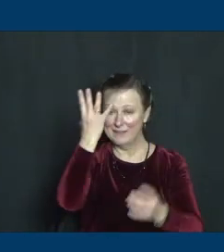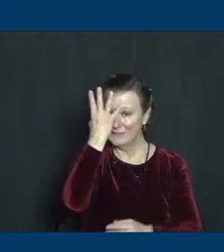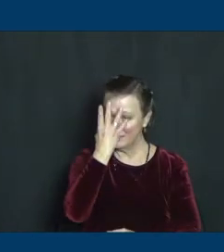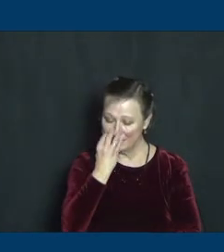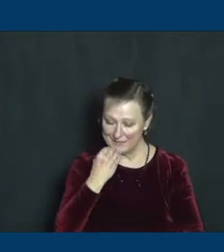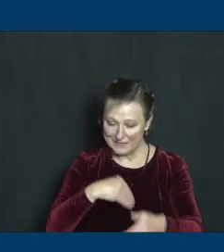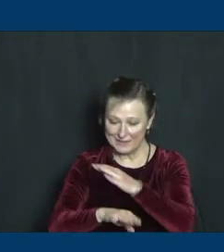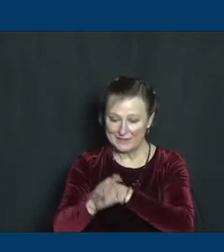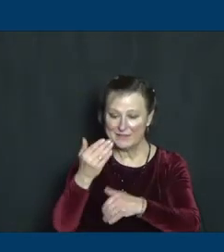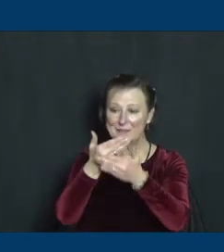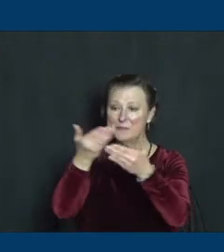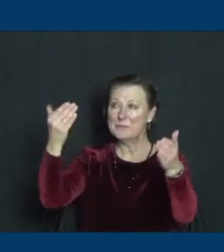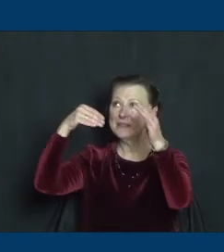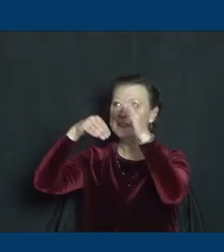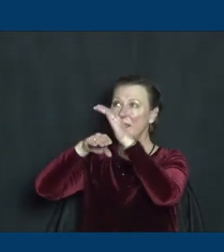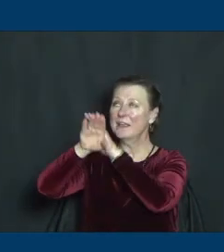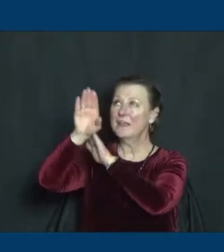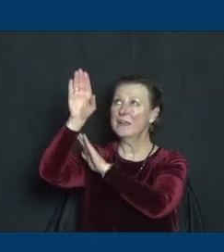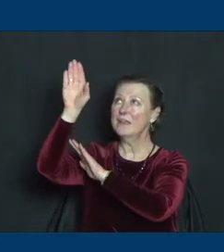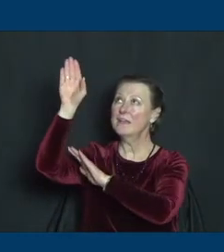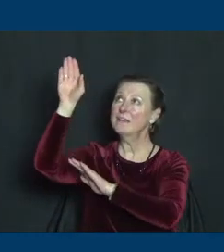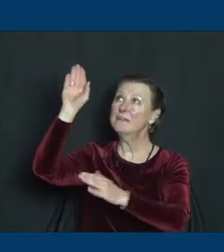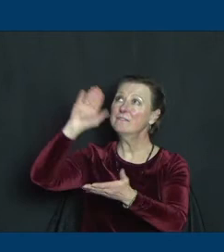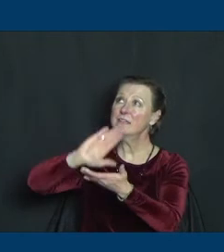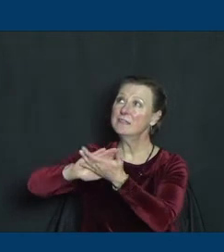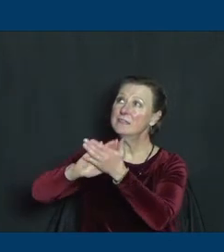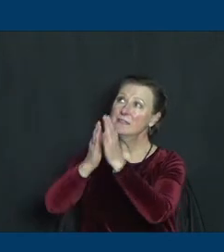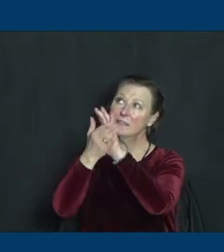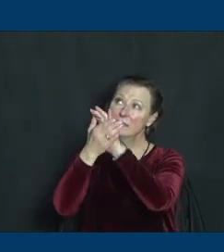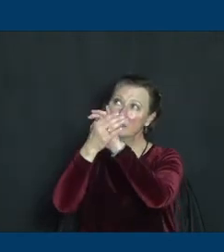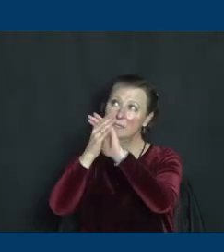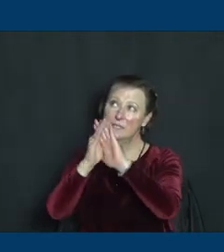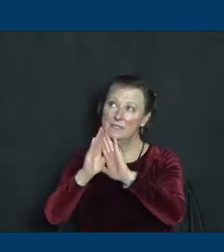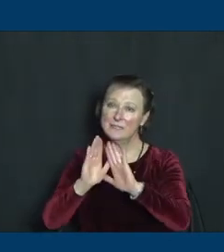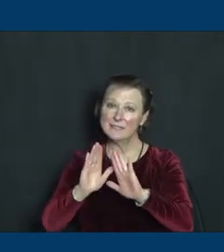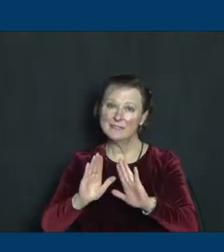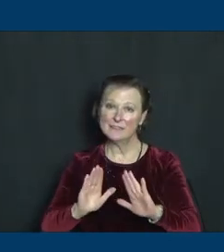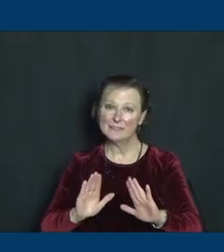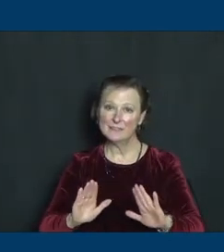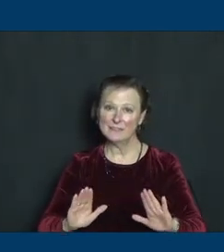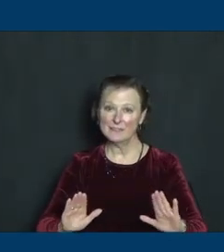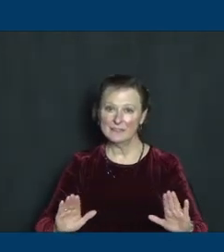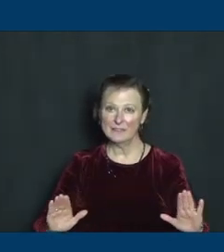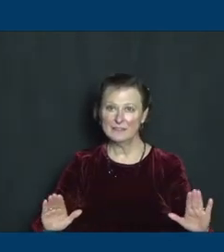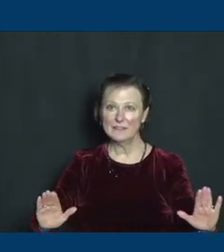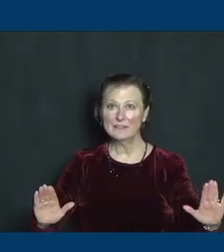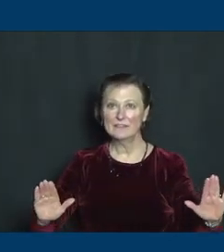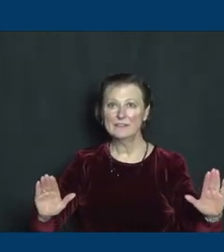hallelujah, sleep in heavenly